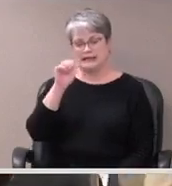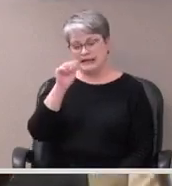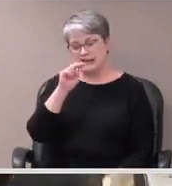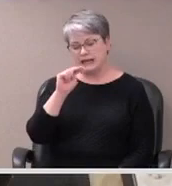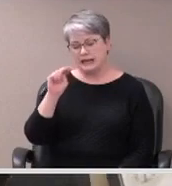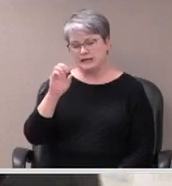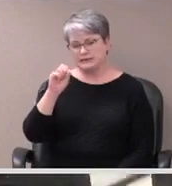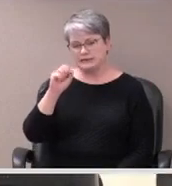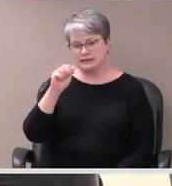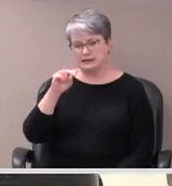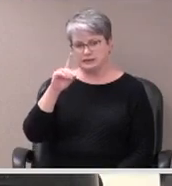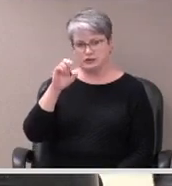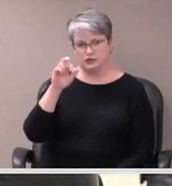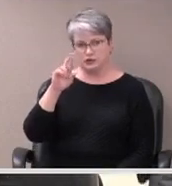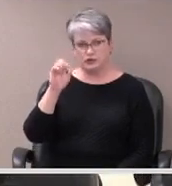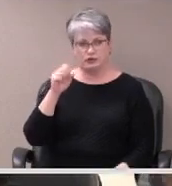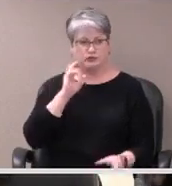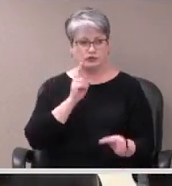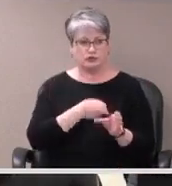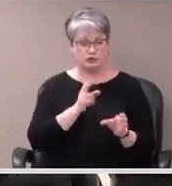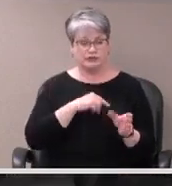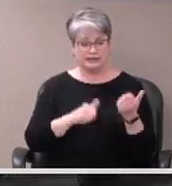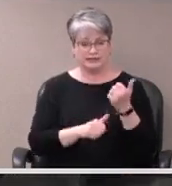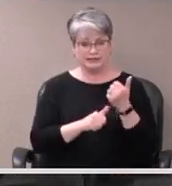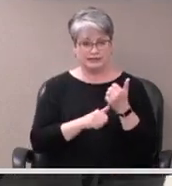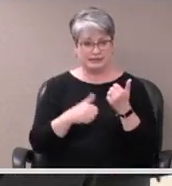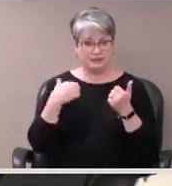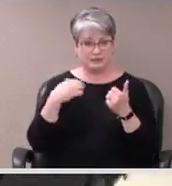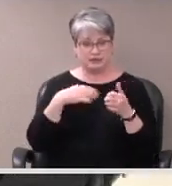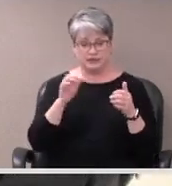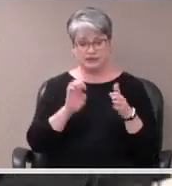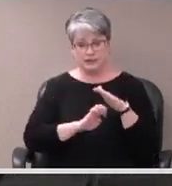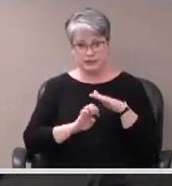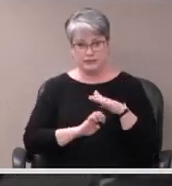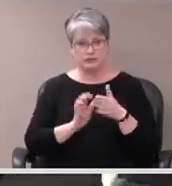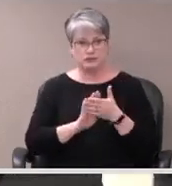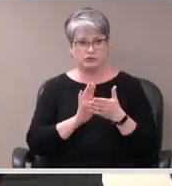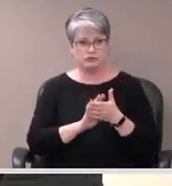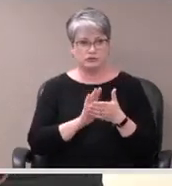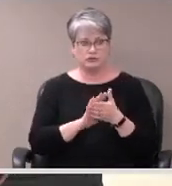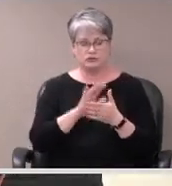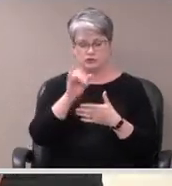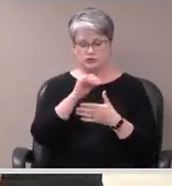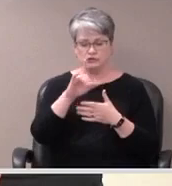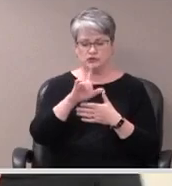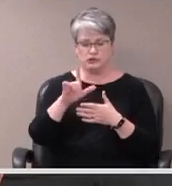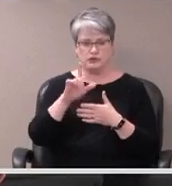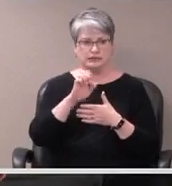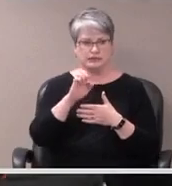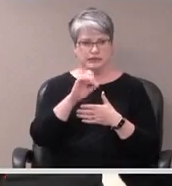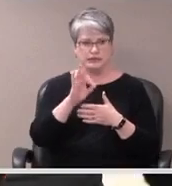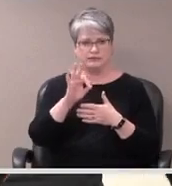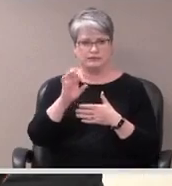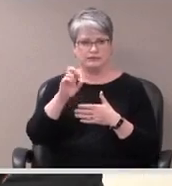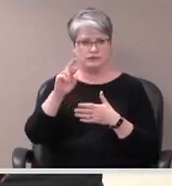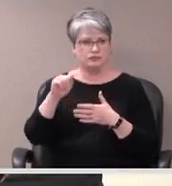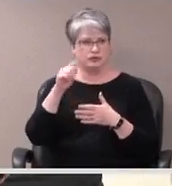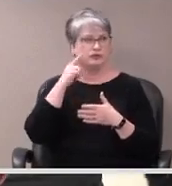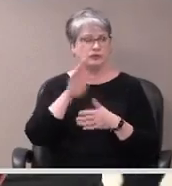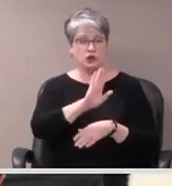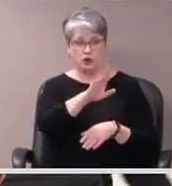Sanders. And joining her in the recognition is Assistant Superintendent of Elementary Schools, Joe Leffert, and her principal, Michelle